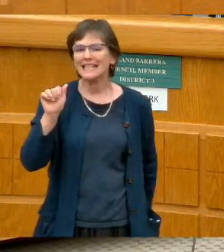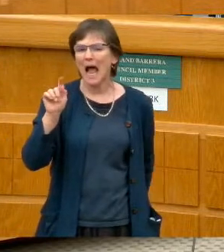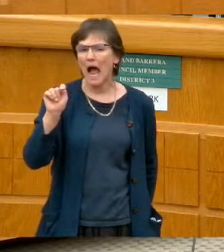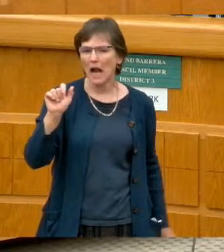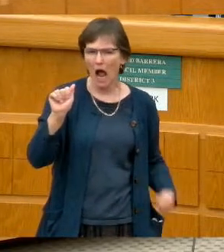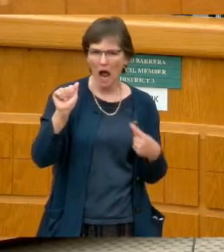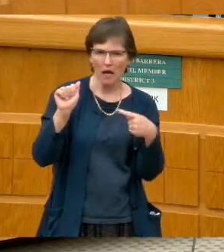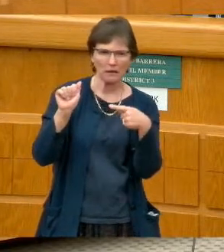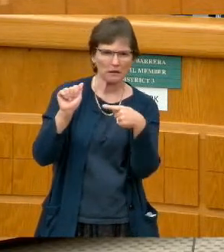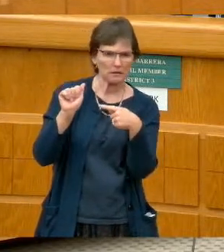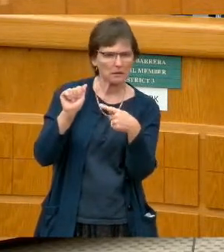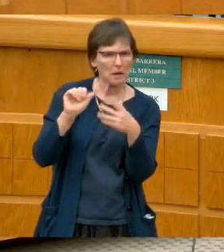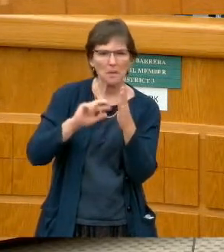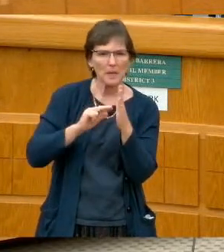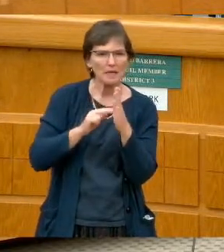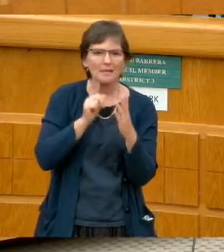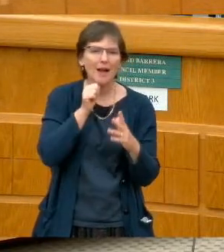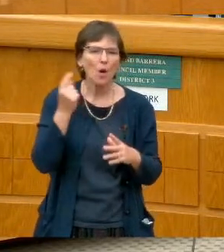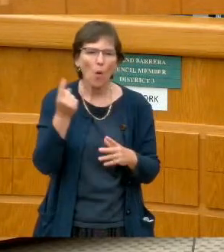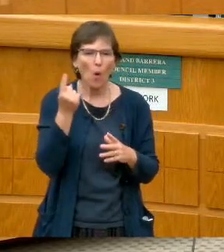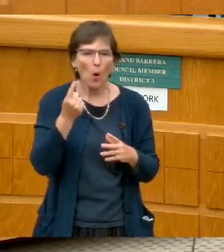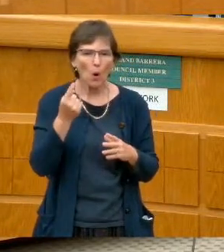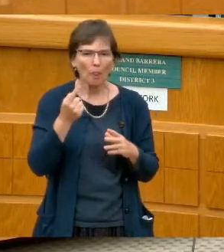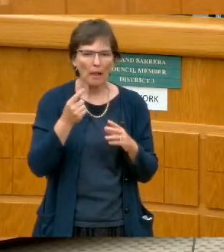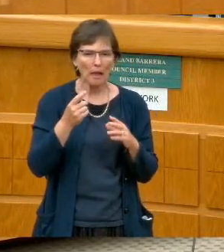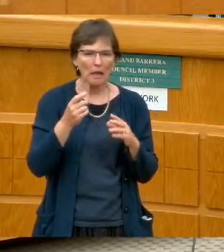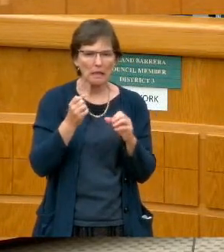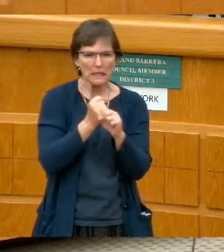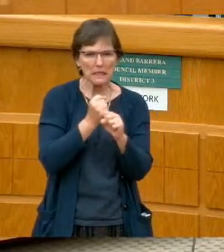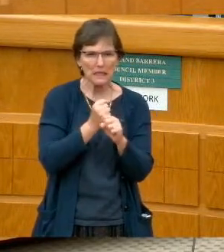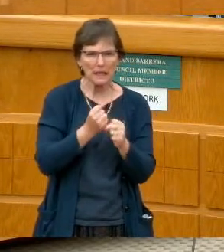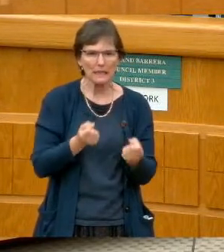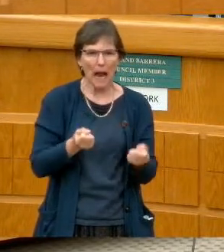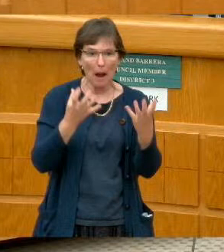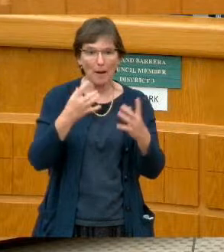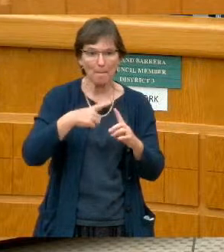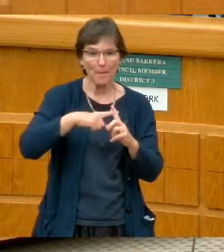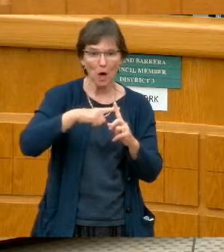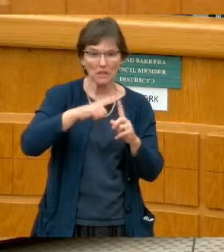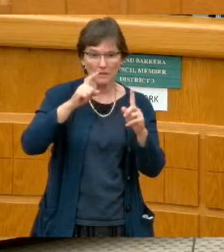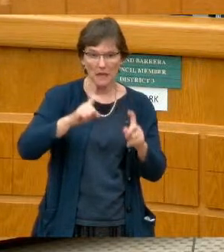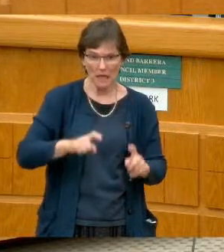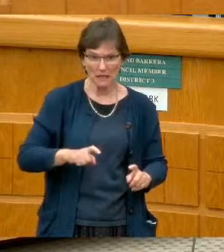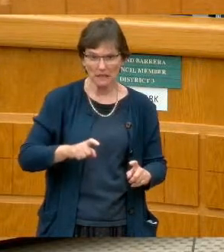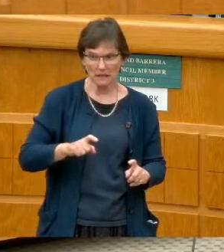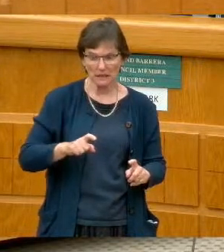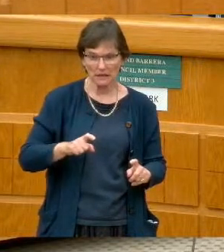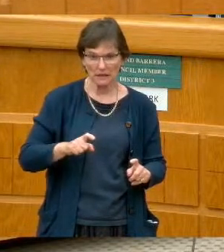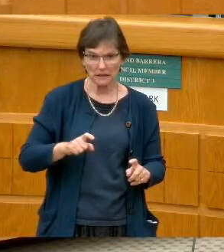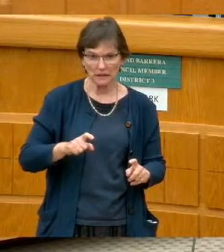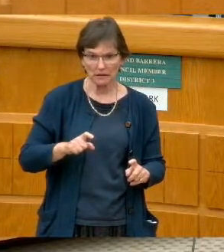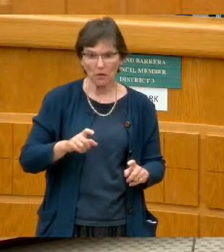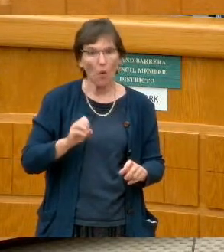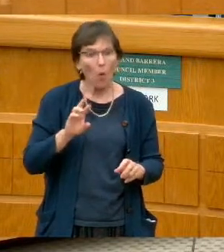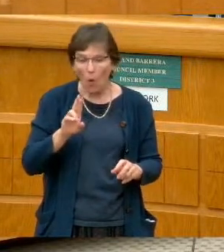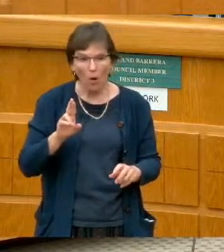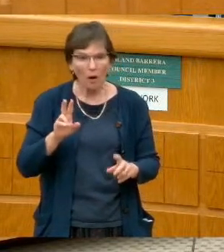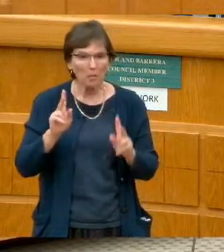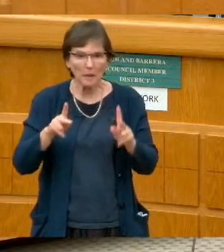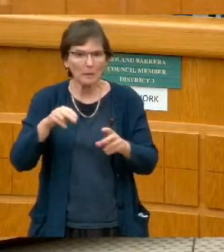I'm not just talking about the number of positive tests, although those are very high, or people in the